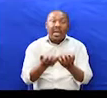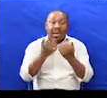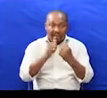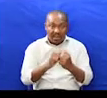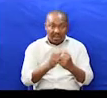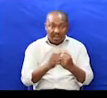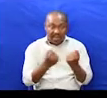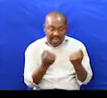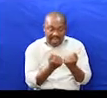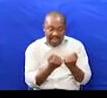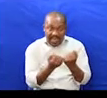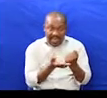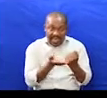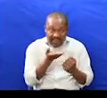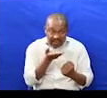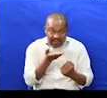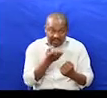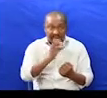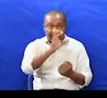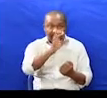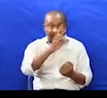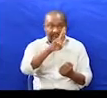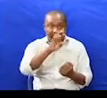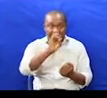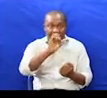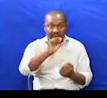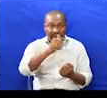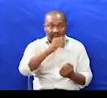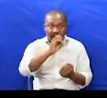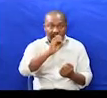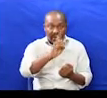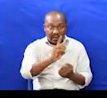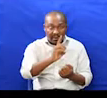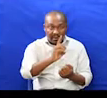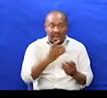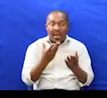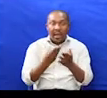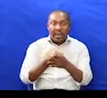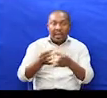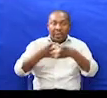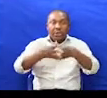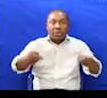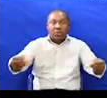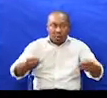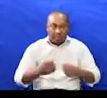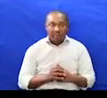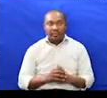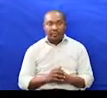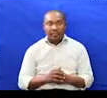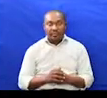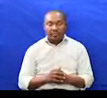destroyed. Atom can be, what we said? Atom can